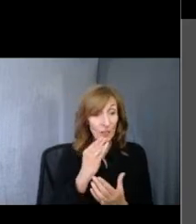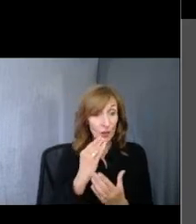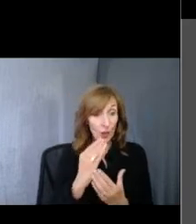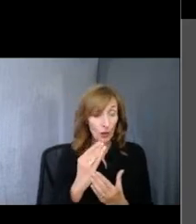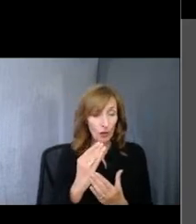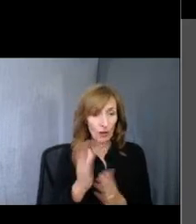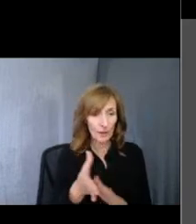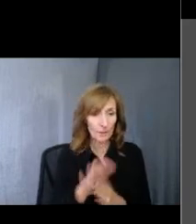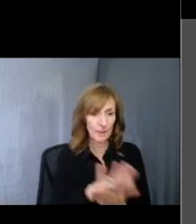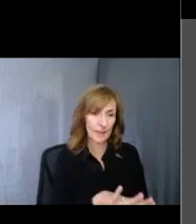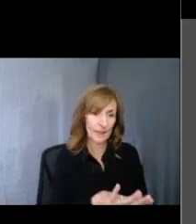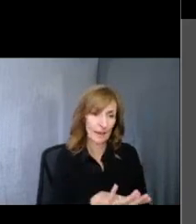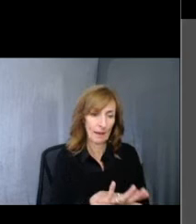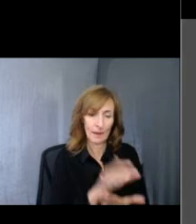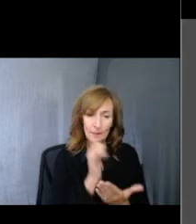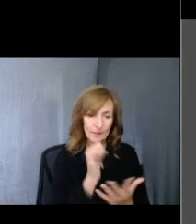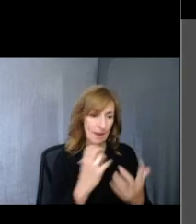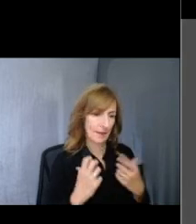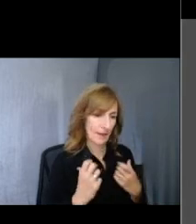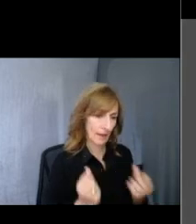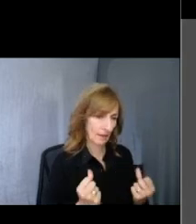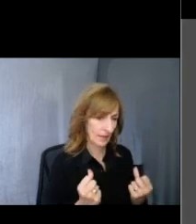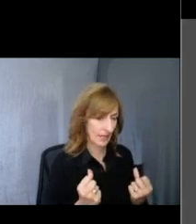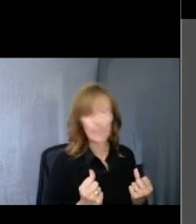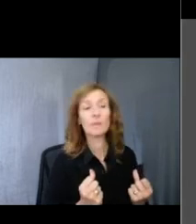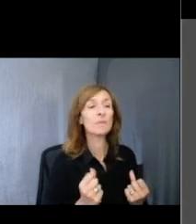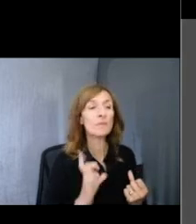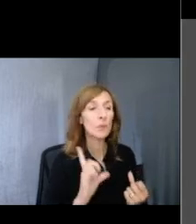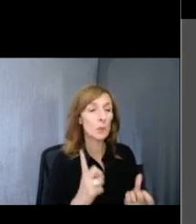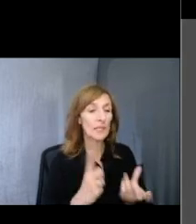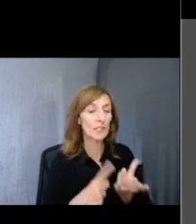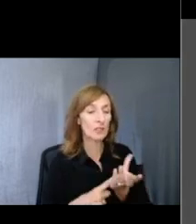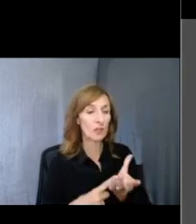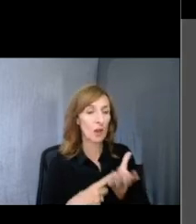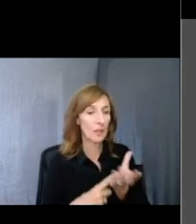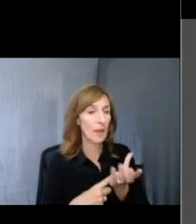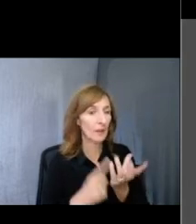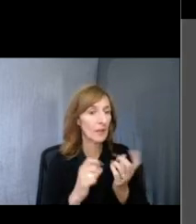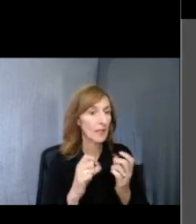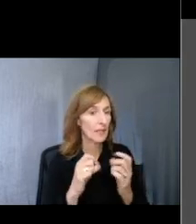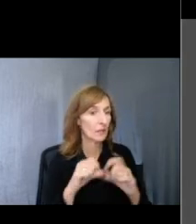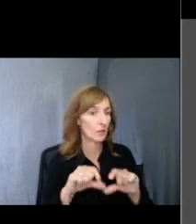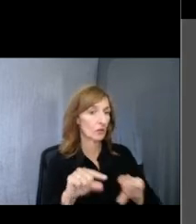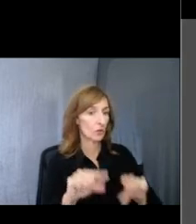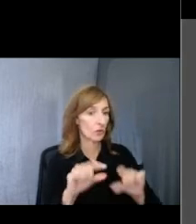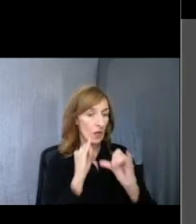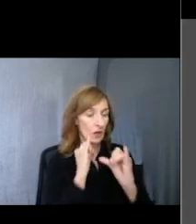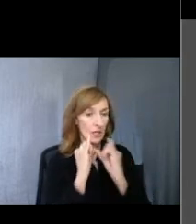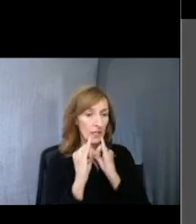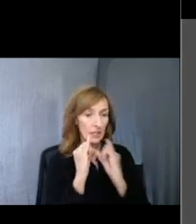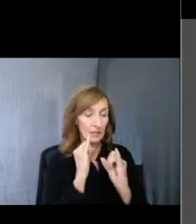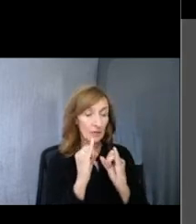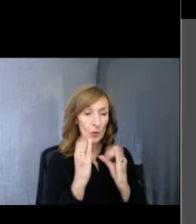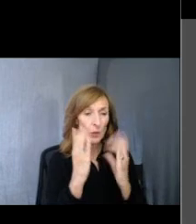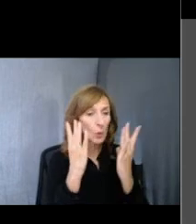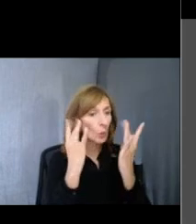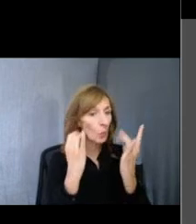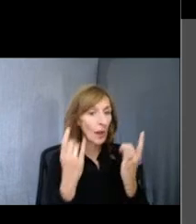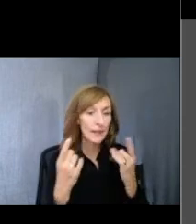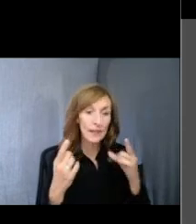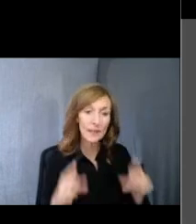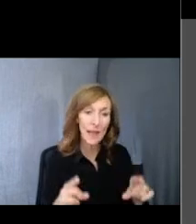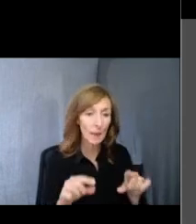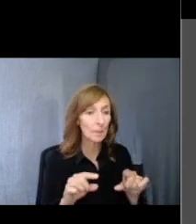research focuses a lot on why kidneys go bad, particularly in cats. And we know